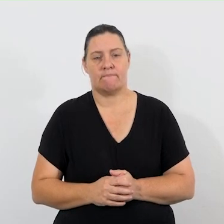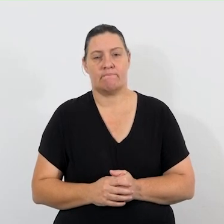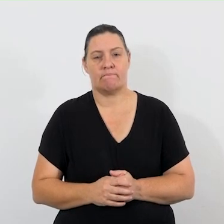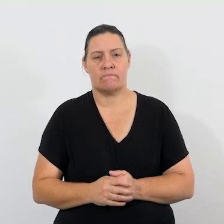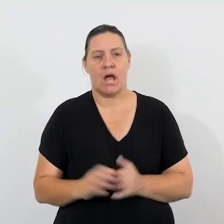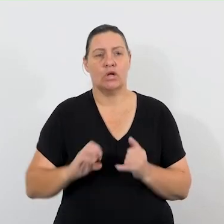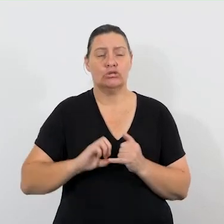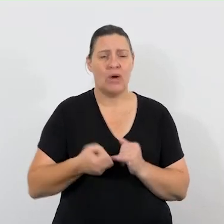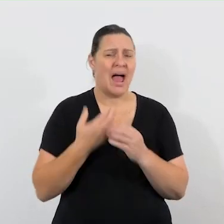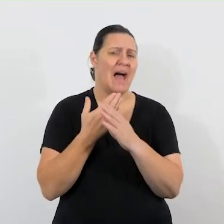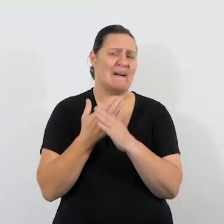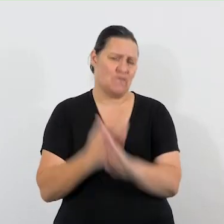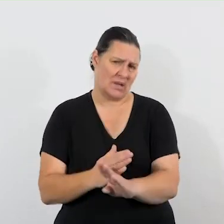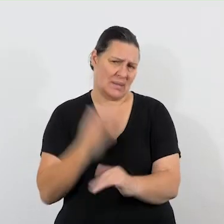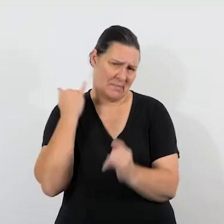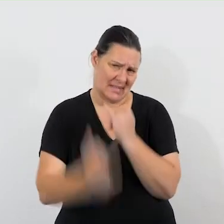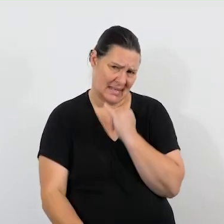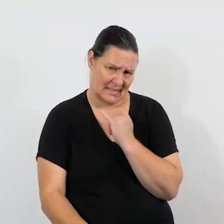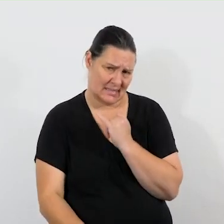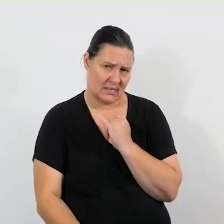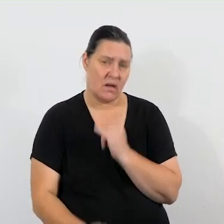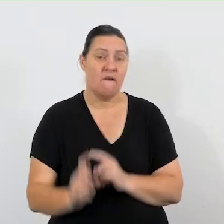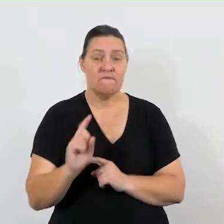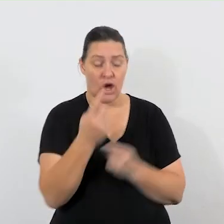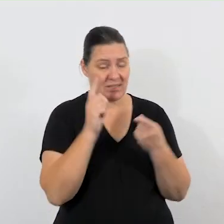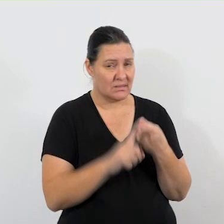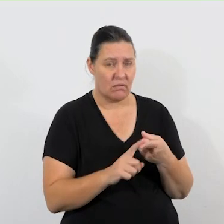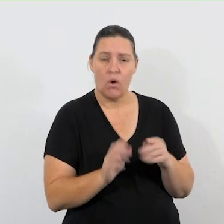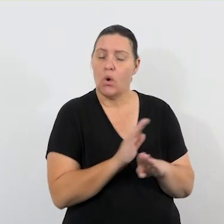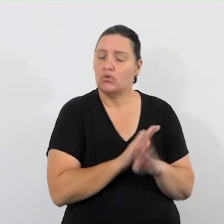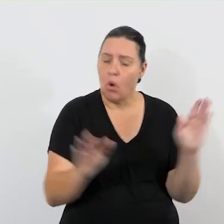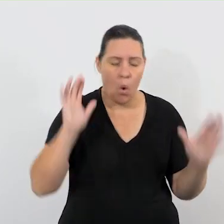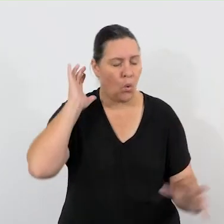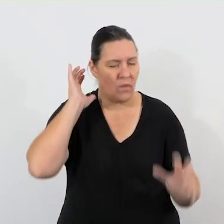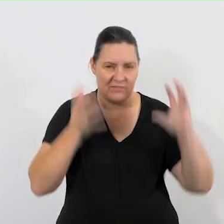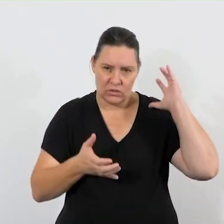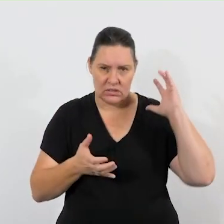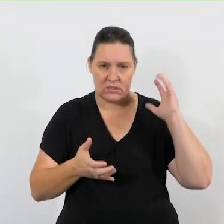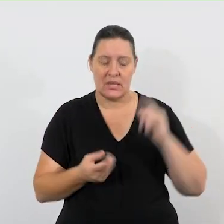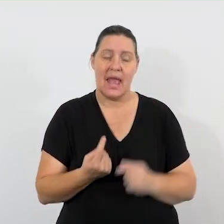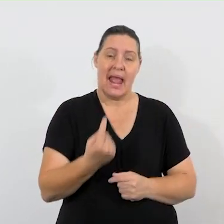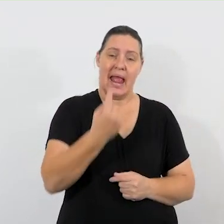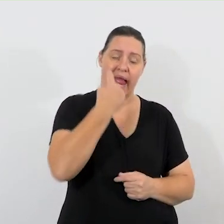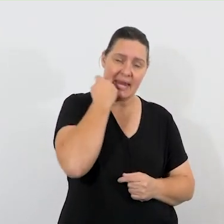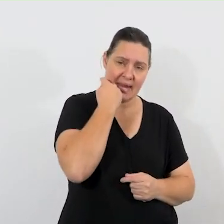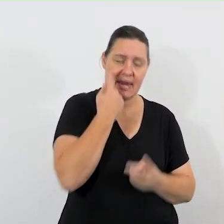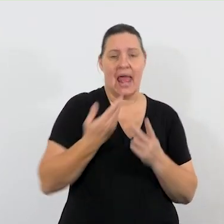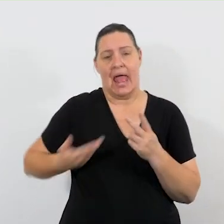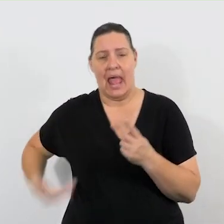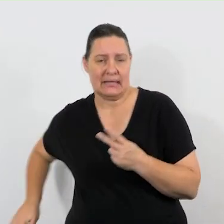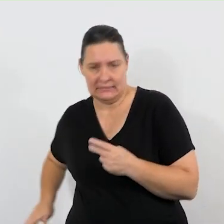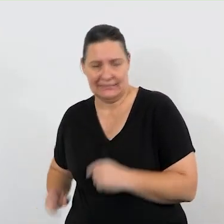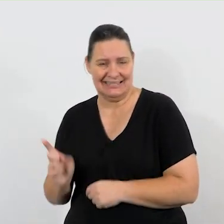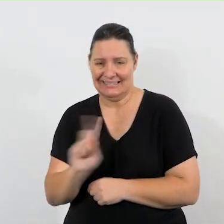So try and avoid the following mistakes. Firstly, do not confuse the process of ingestion